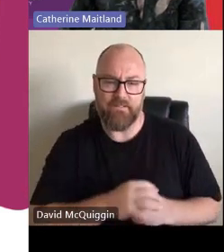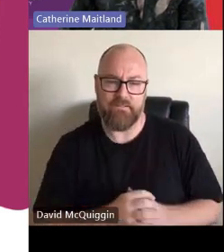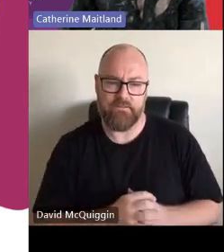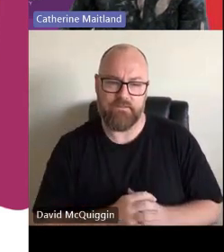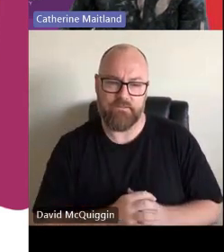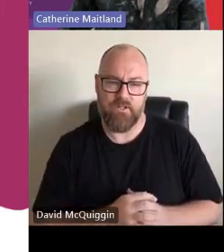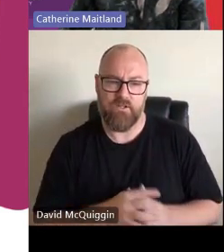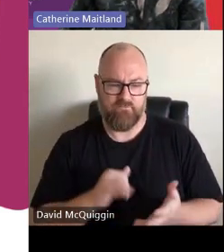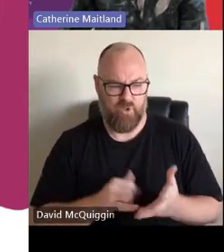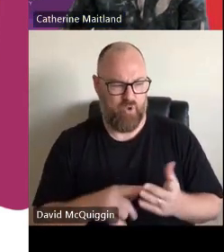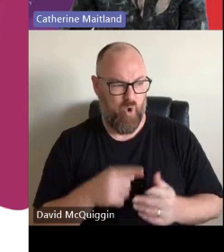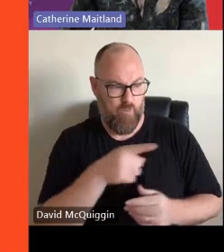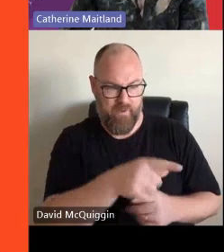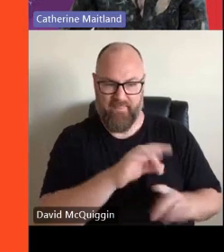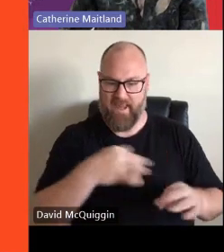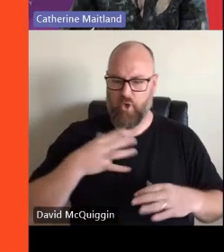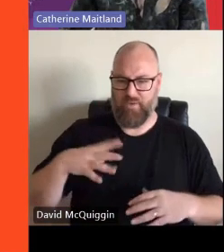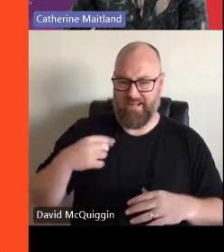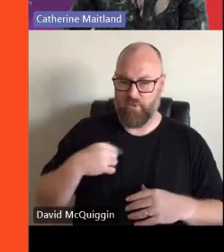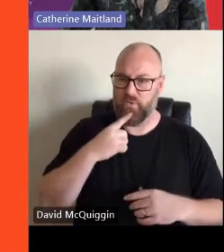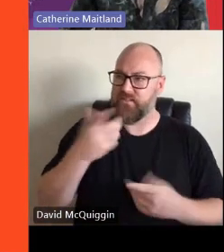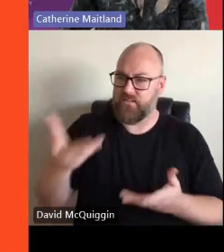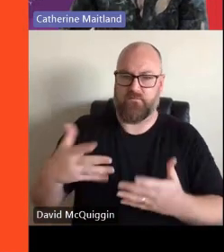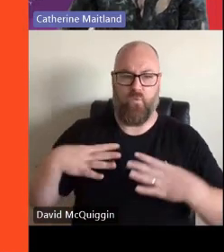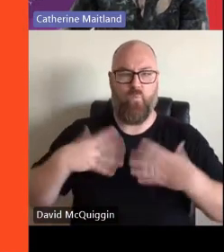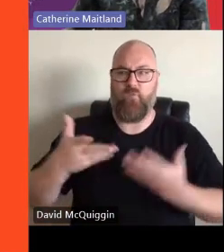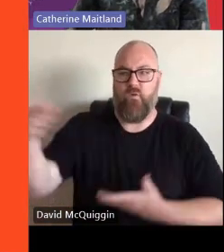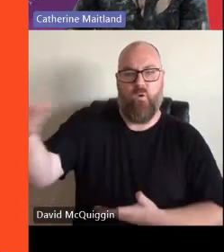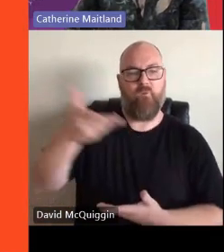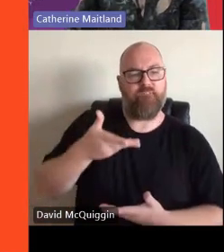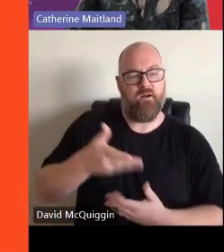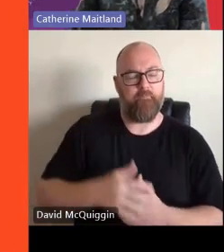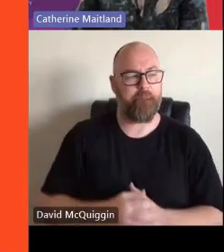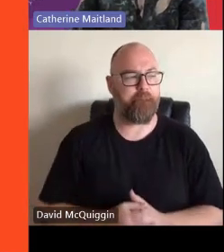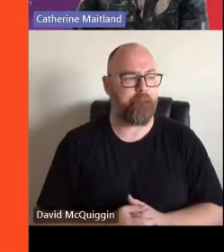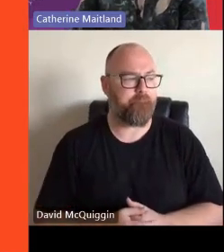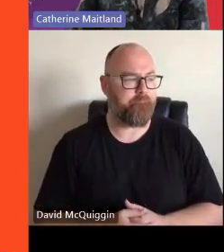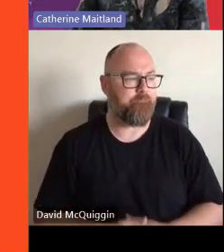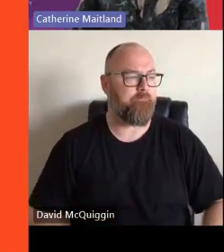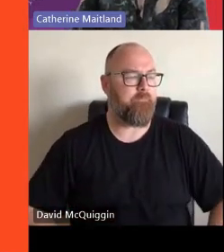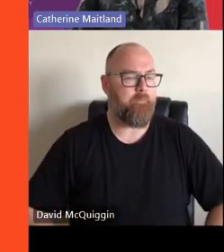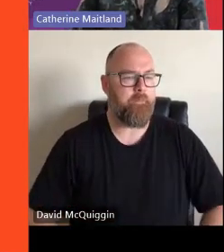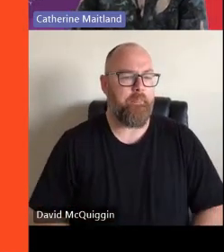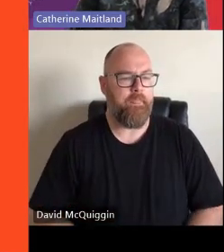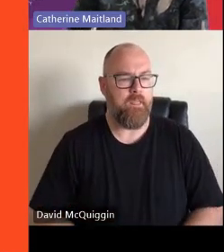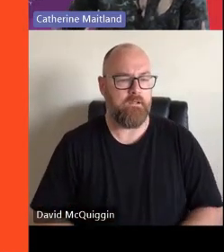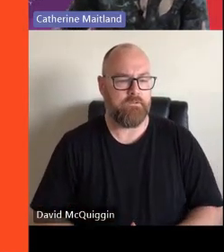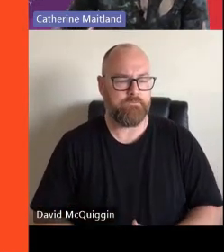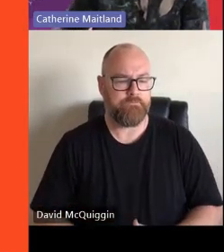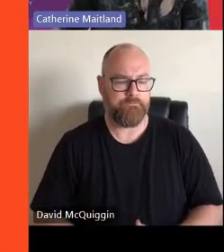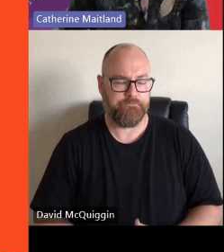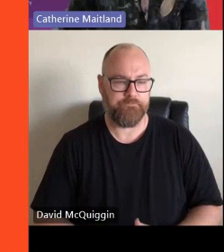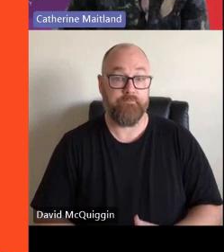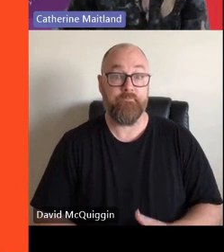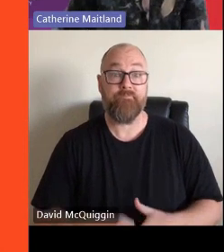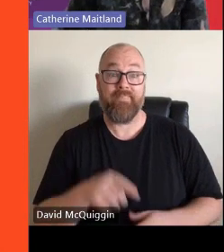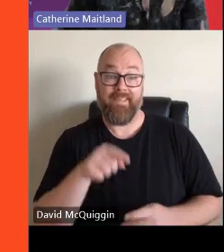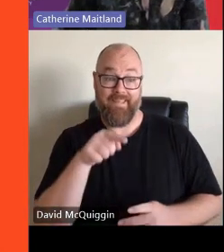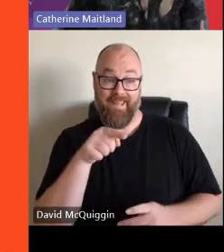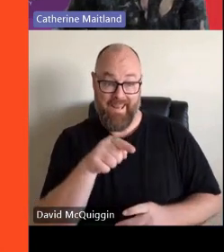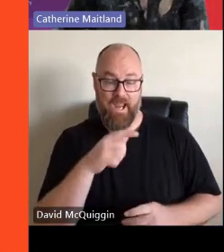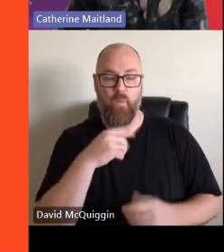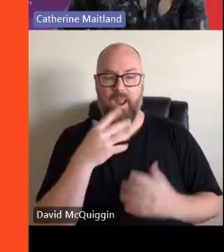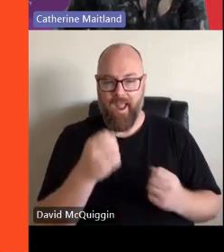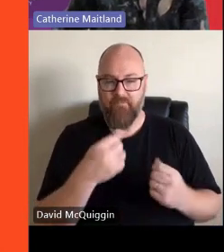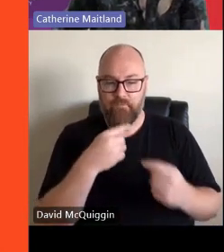being proactive. And here we see some insights from a manager who was a focus